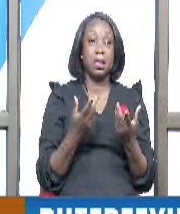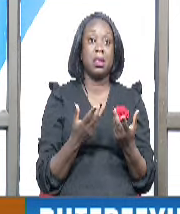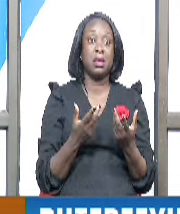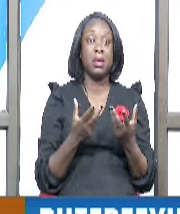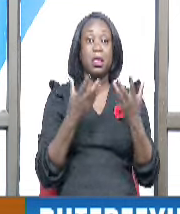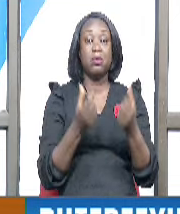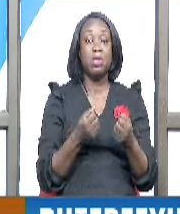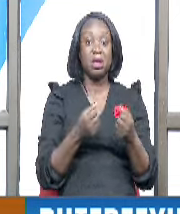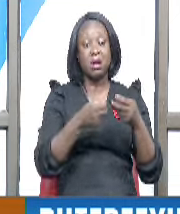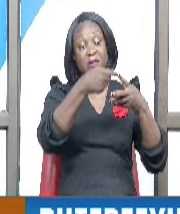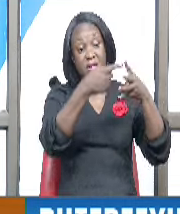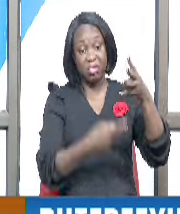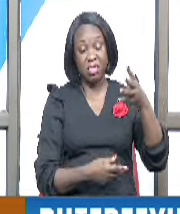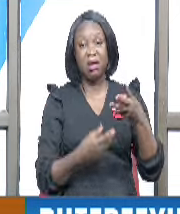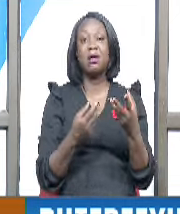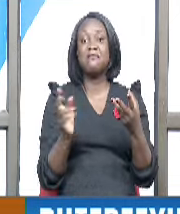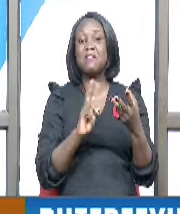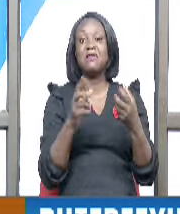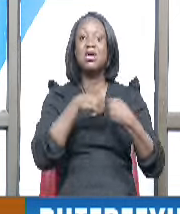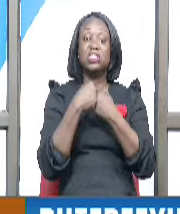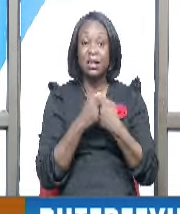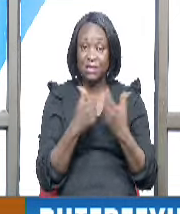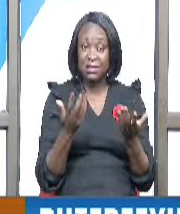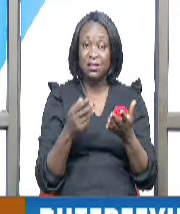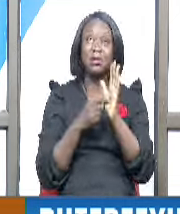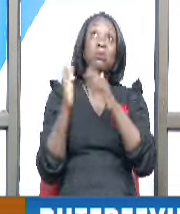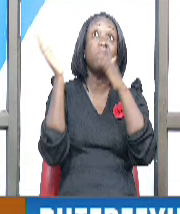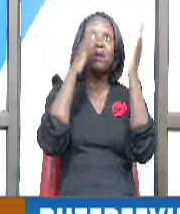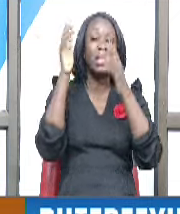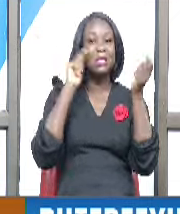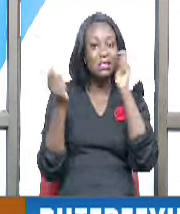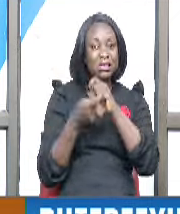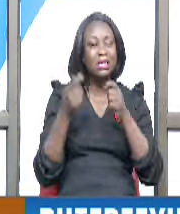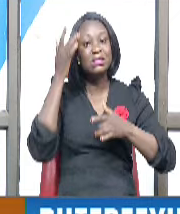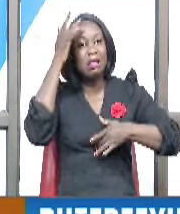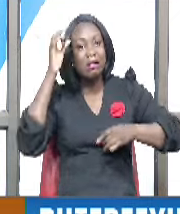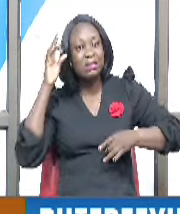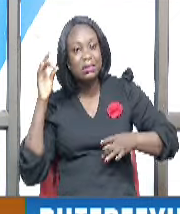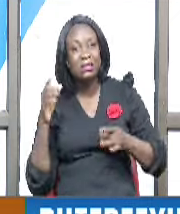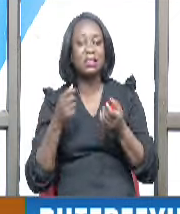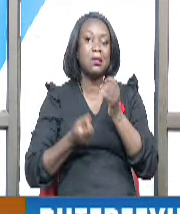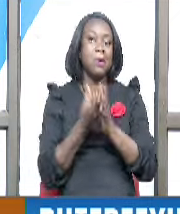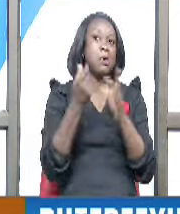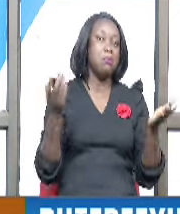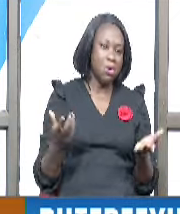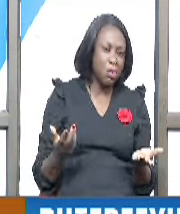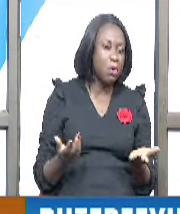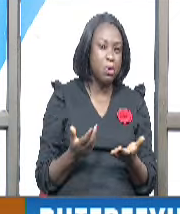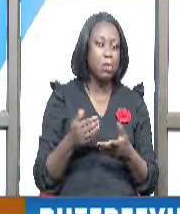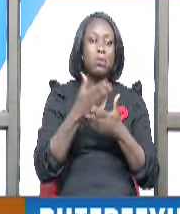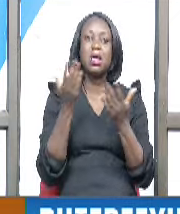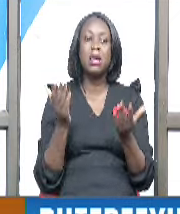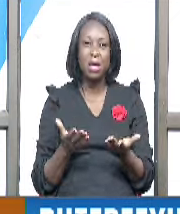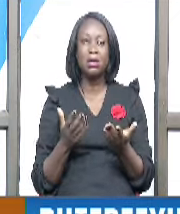many similar global challenges, things like climate change, things like disease outbreaks that we know defy any borders that